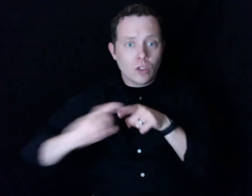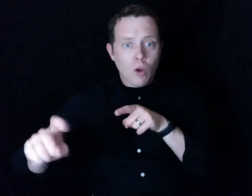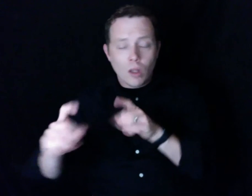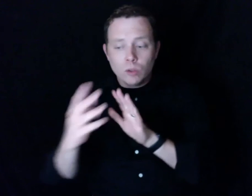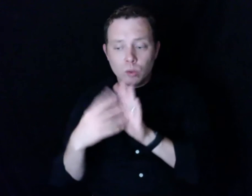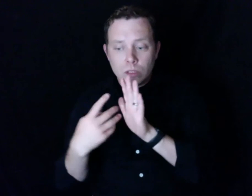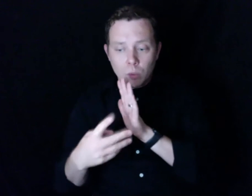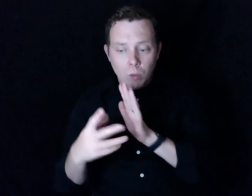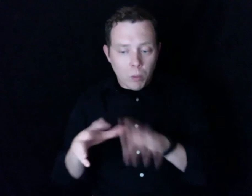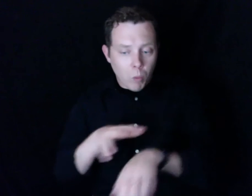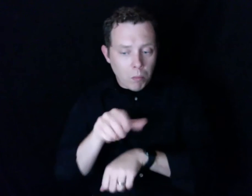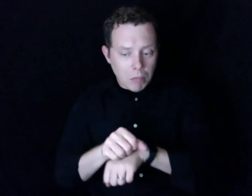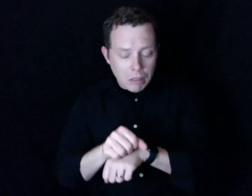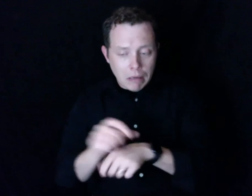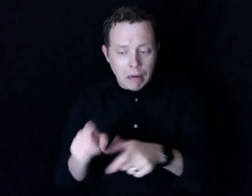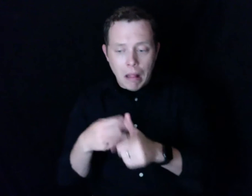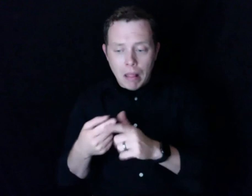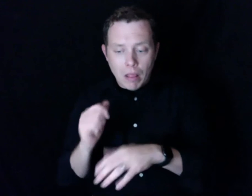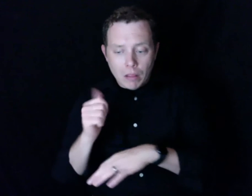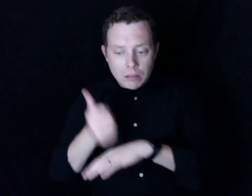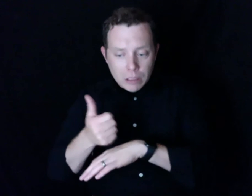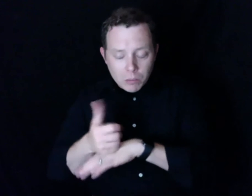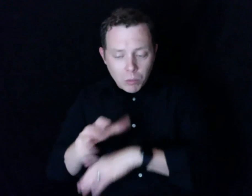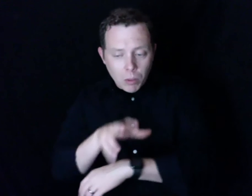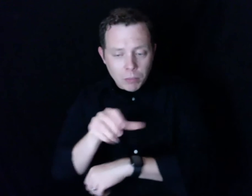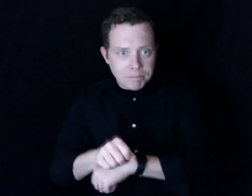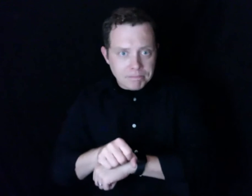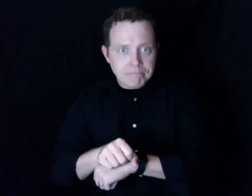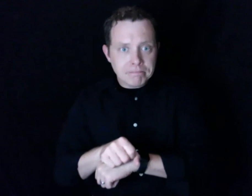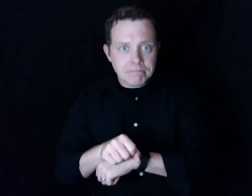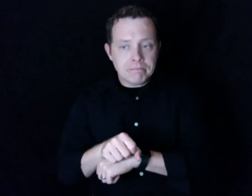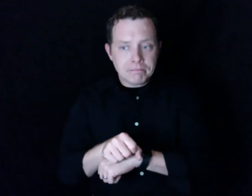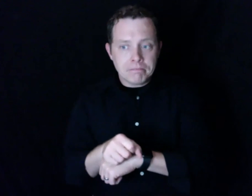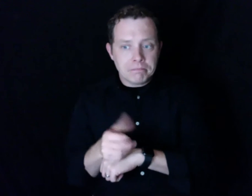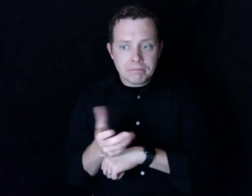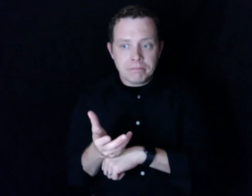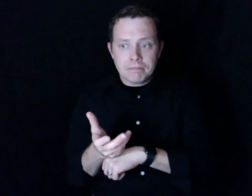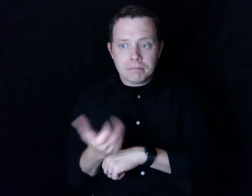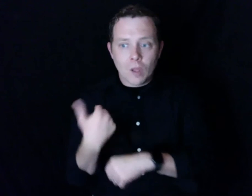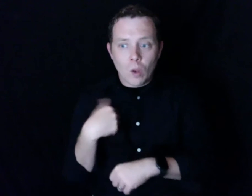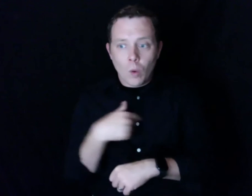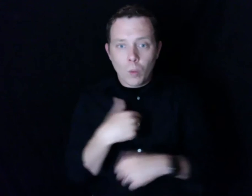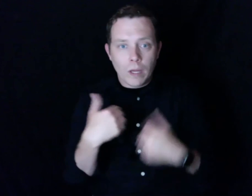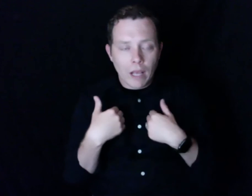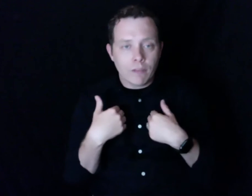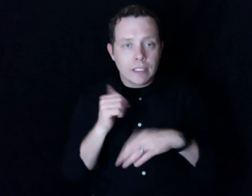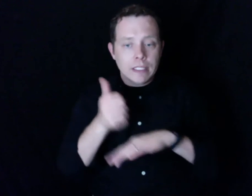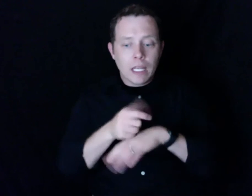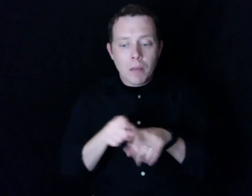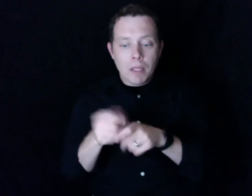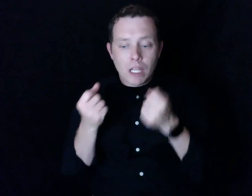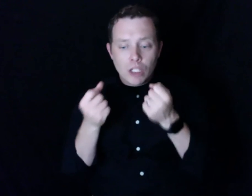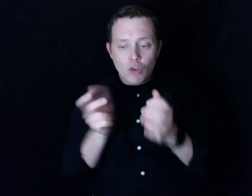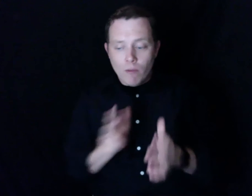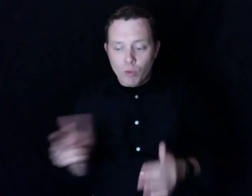appointment and get registered. And then we have it set up as a drive-through. So you come in,